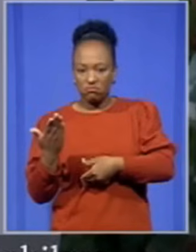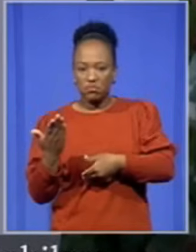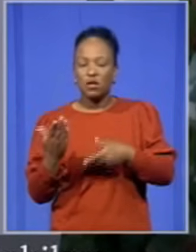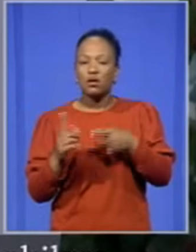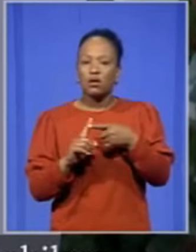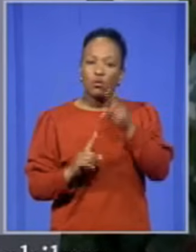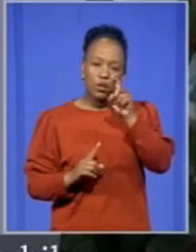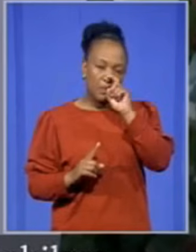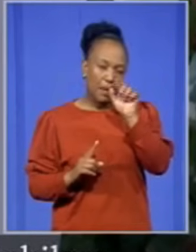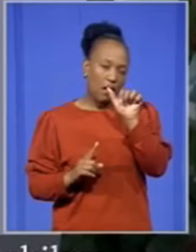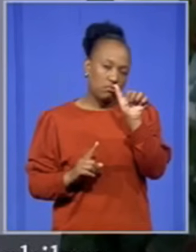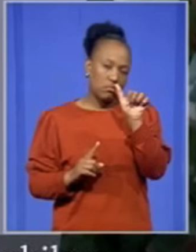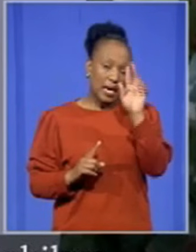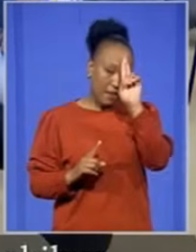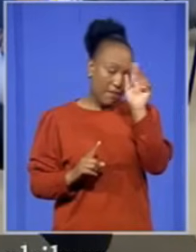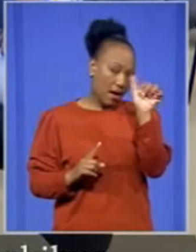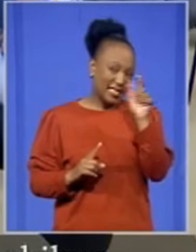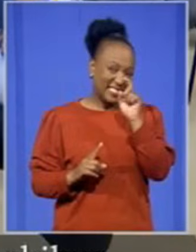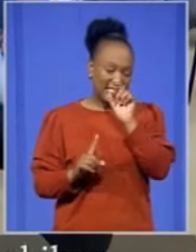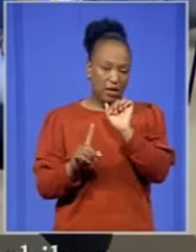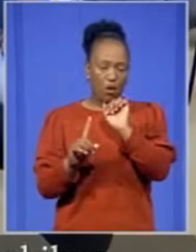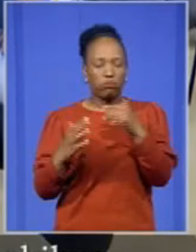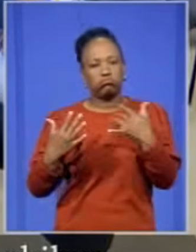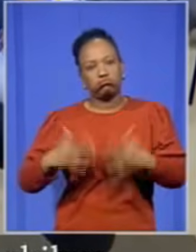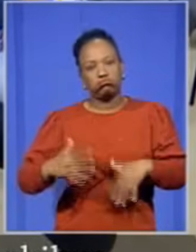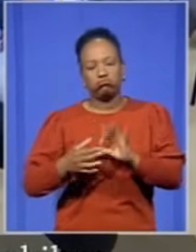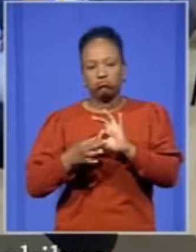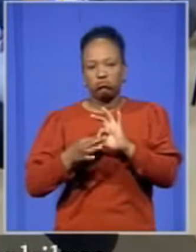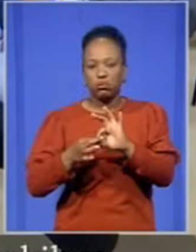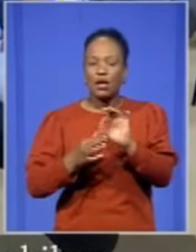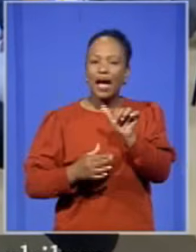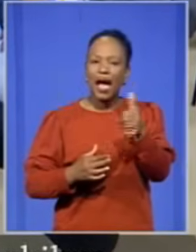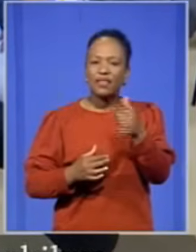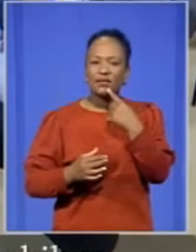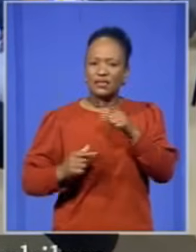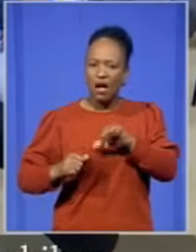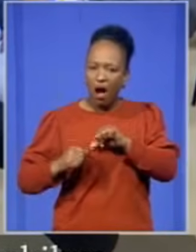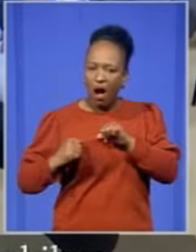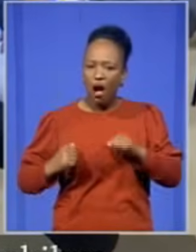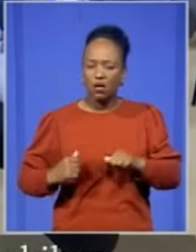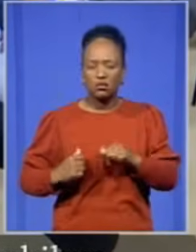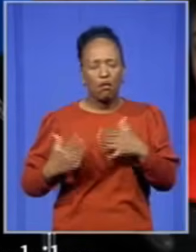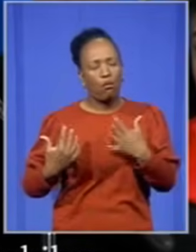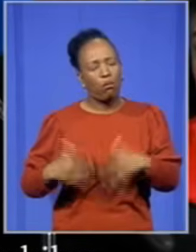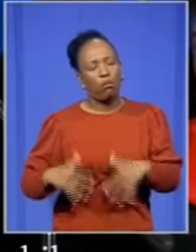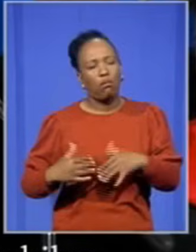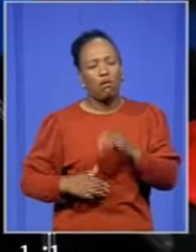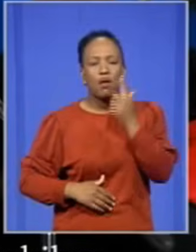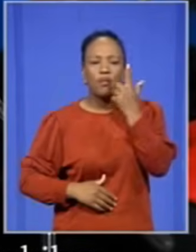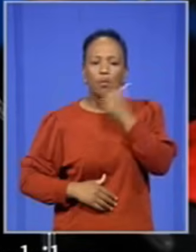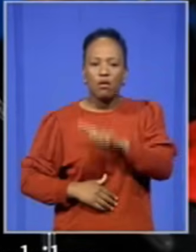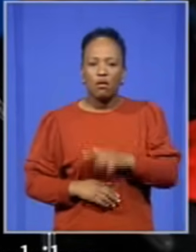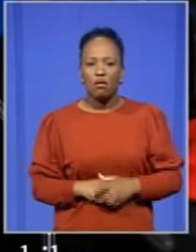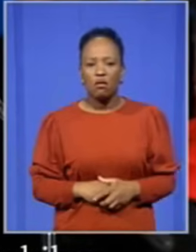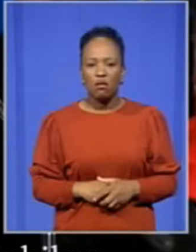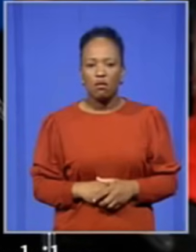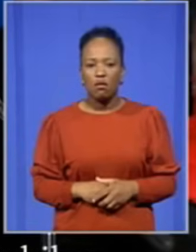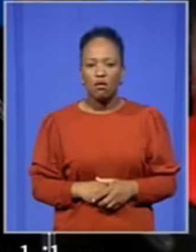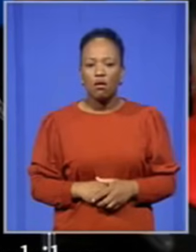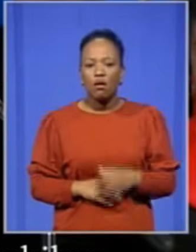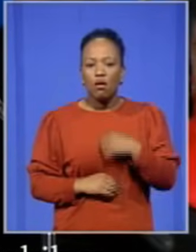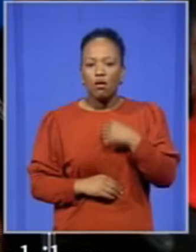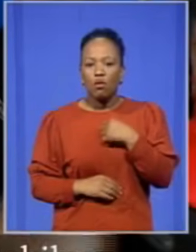mme le ba bangwe ba mo tlhalositse e le motho yo a neng a le pelontle. We were taking photos, not understanding each other because they